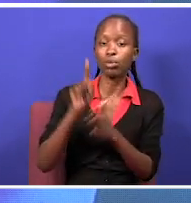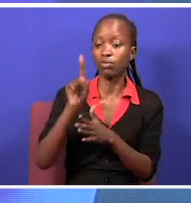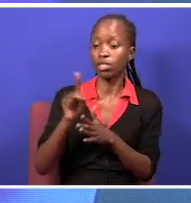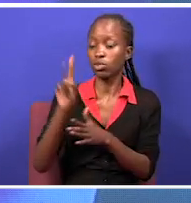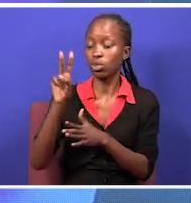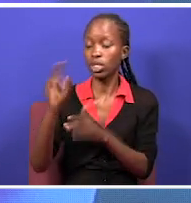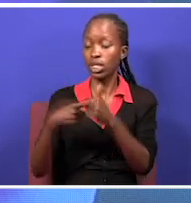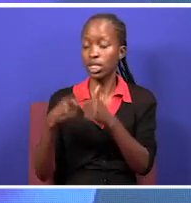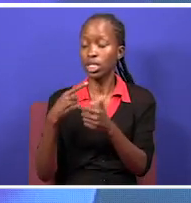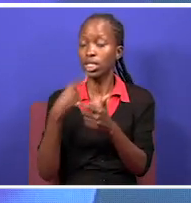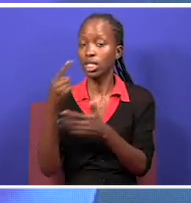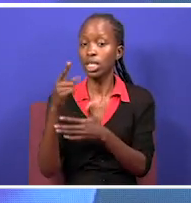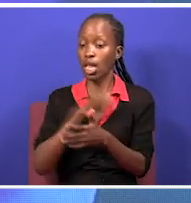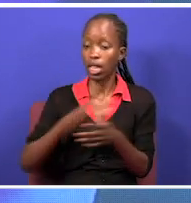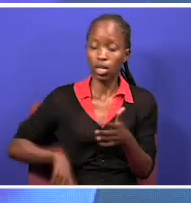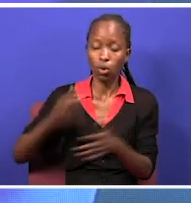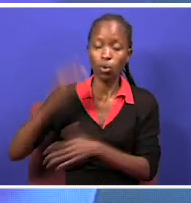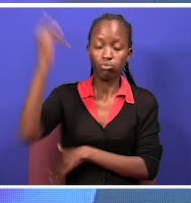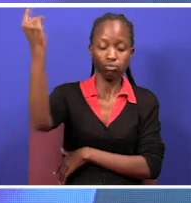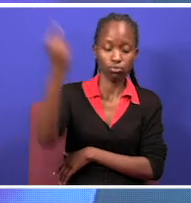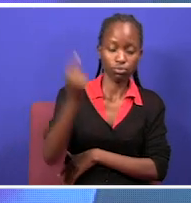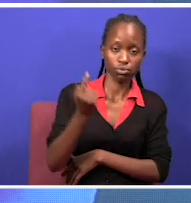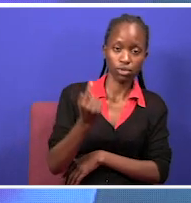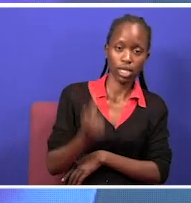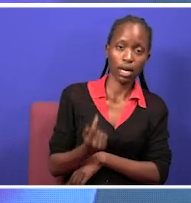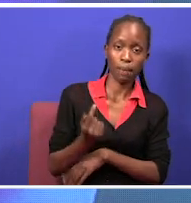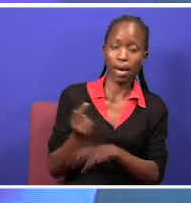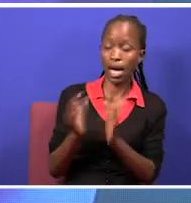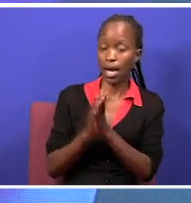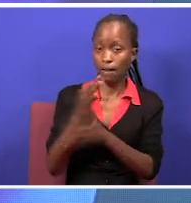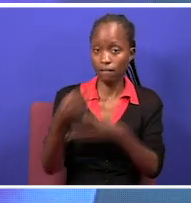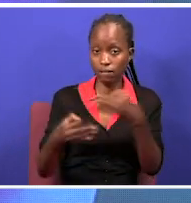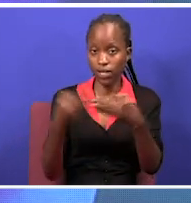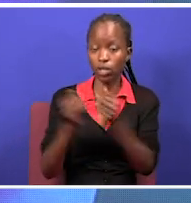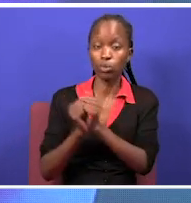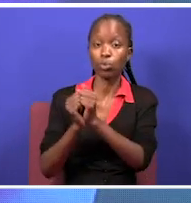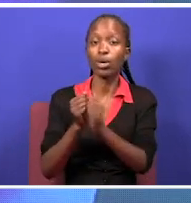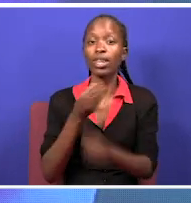the Lord used to come in the cool of the day and fellowship with the man.